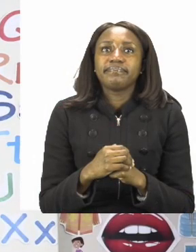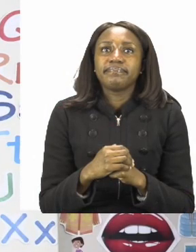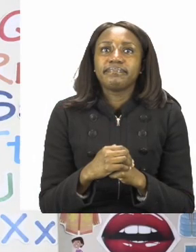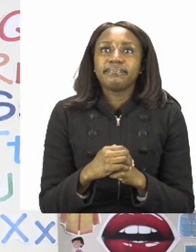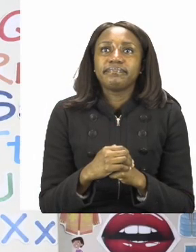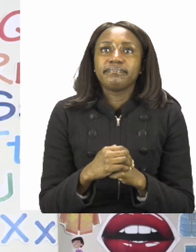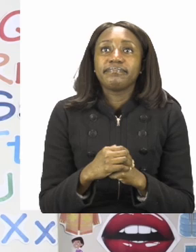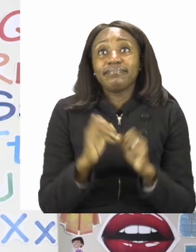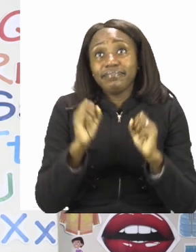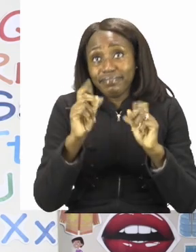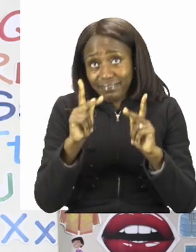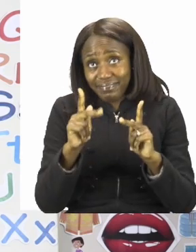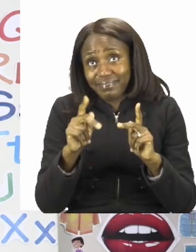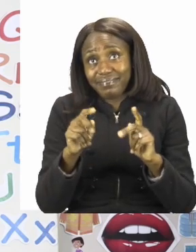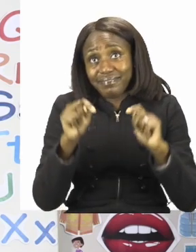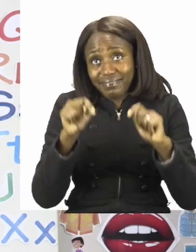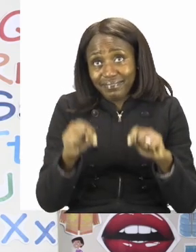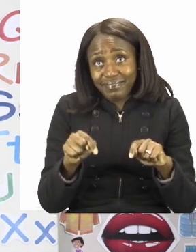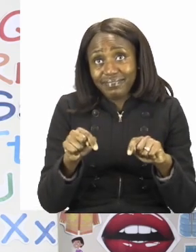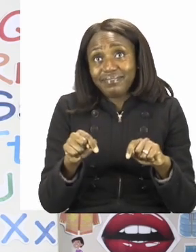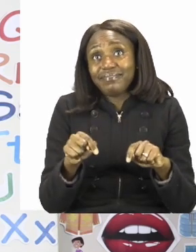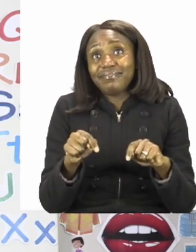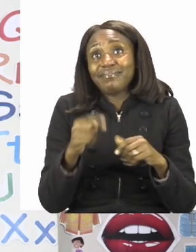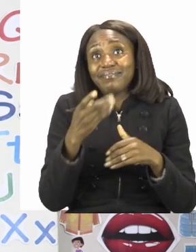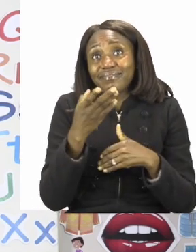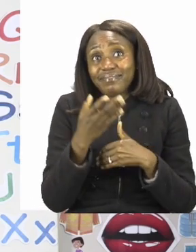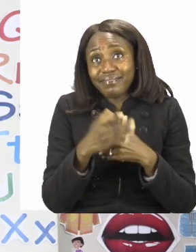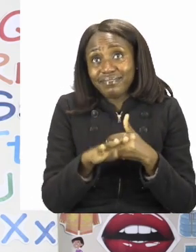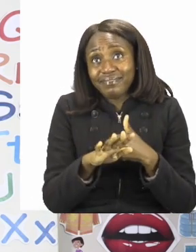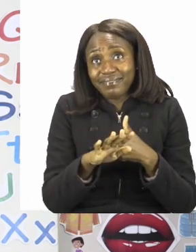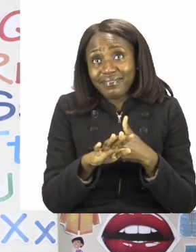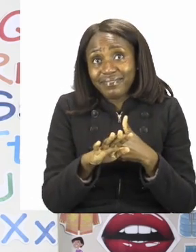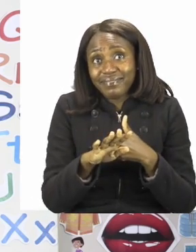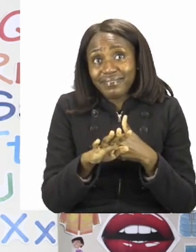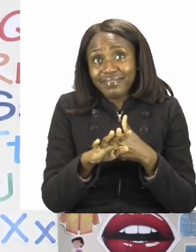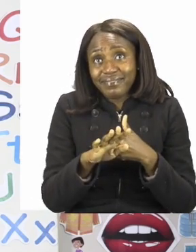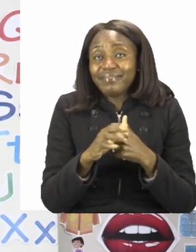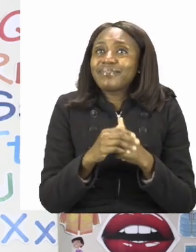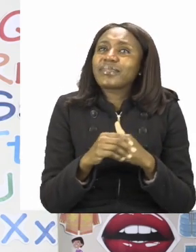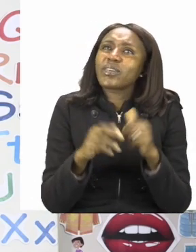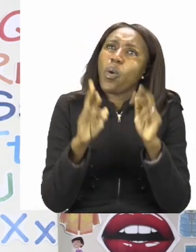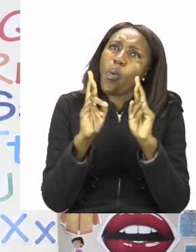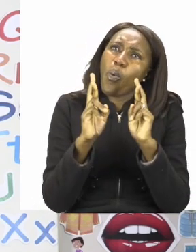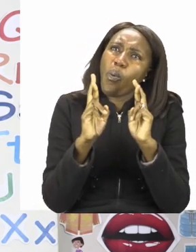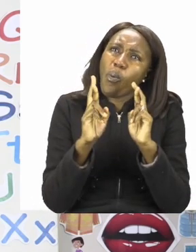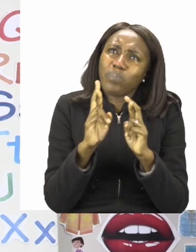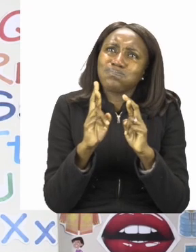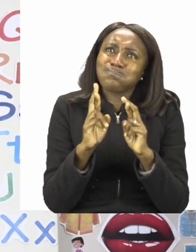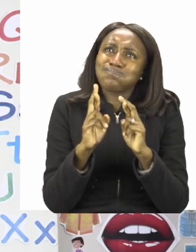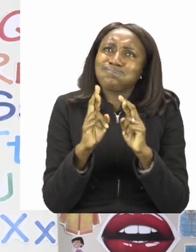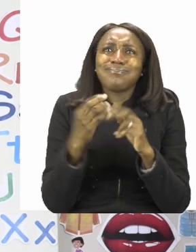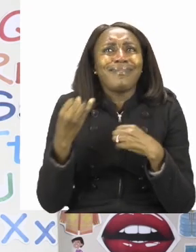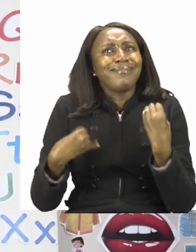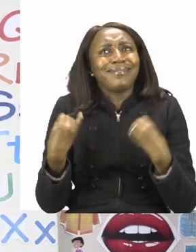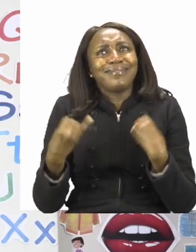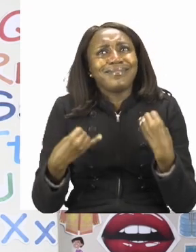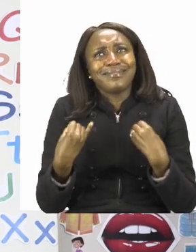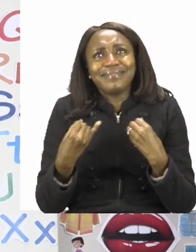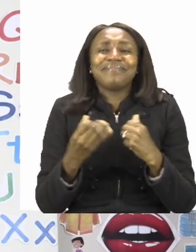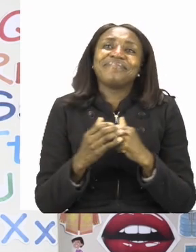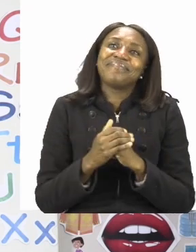Boys and girls, we have now come to the end of our lesson, and I hope you had fun. I know I